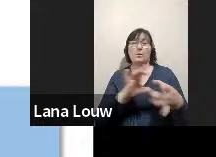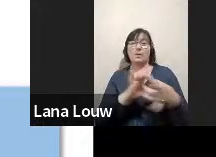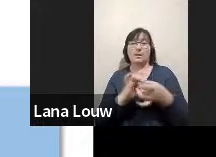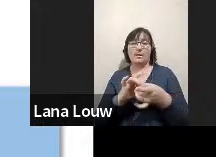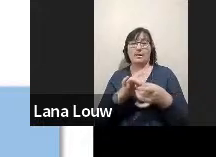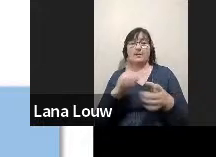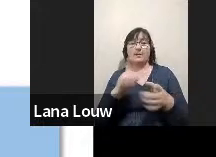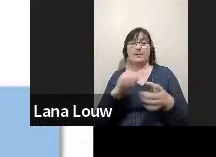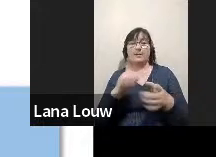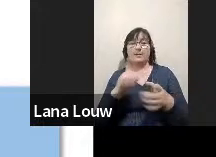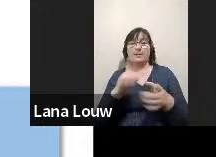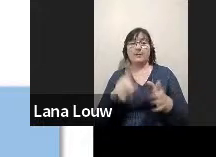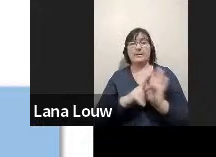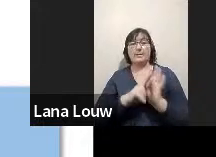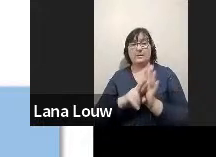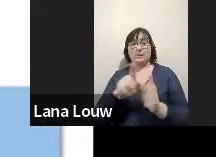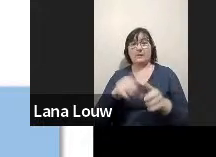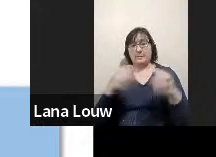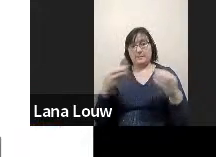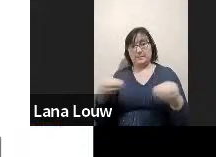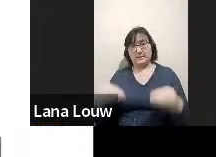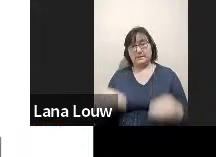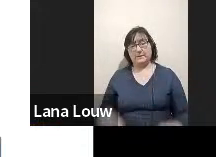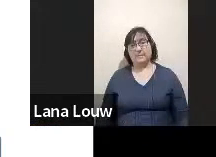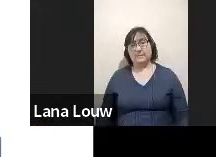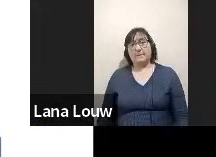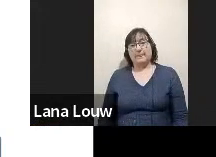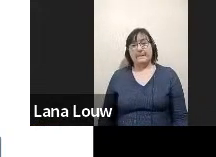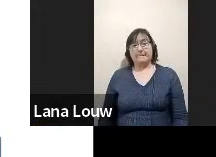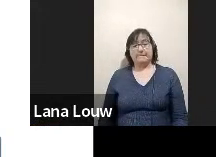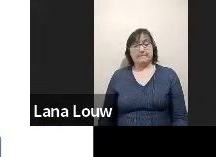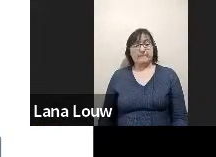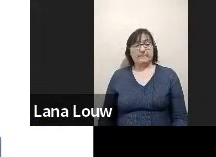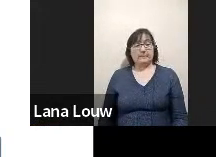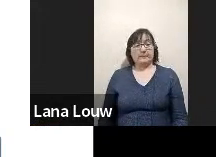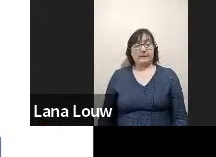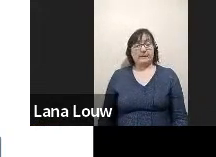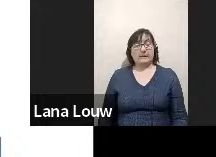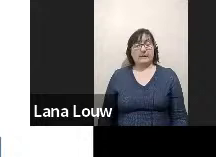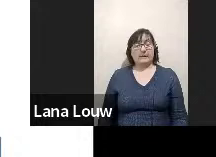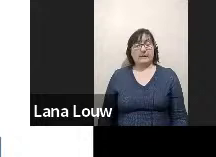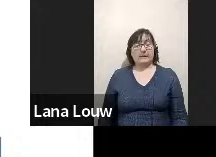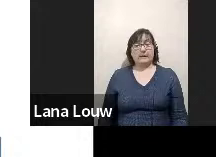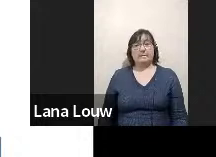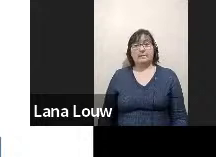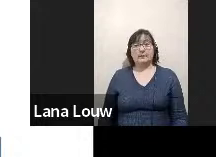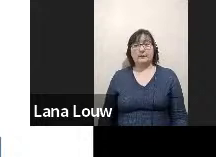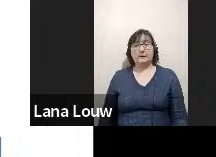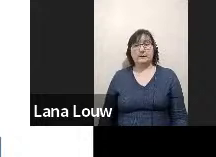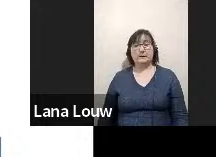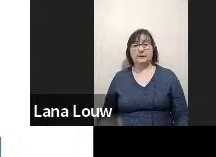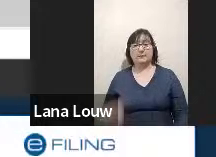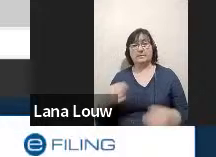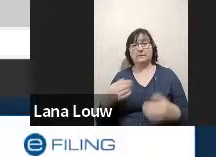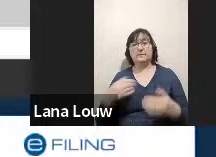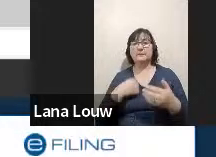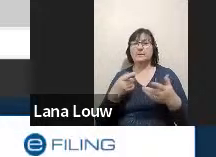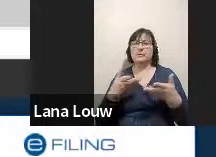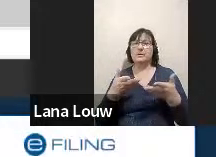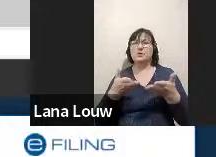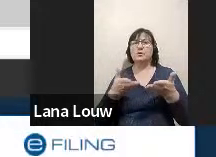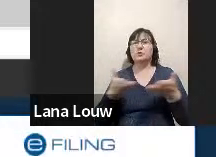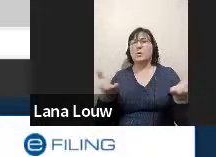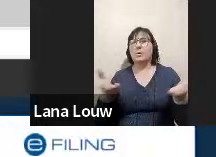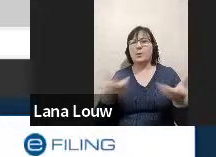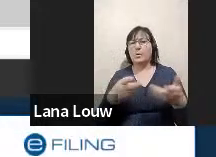itself. Okay. So now I'm going to give you a short demonstration on